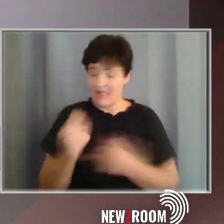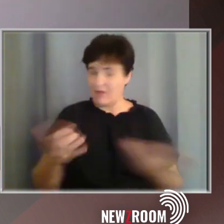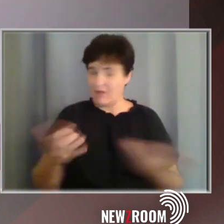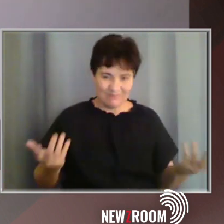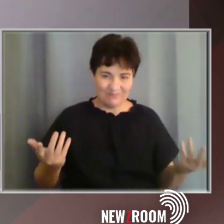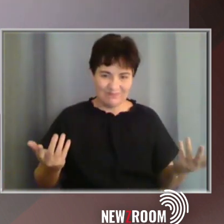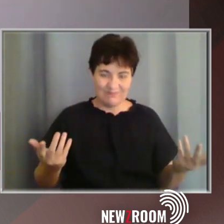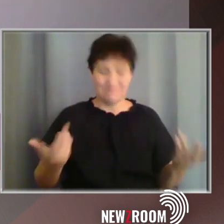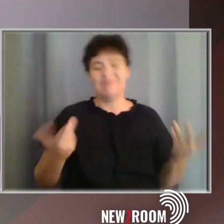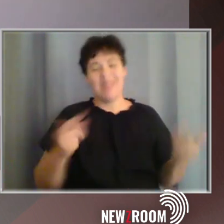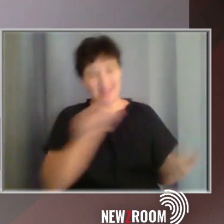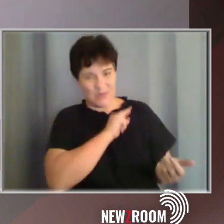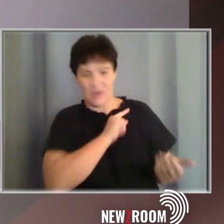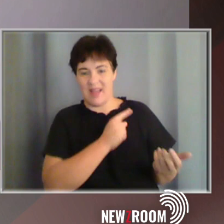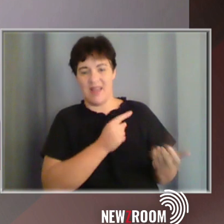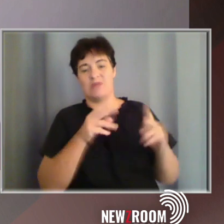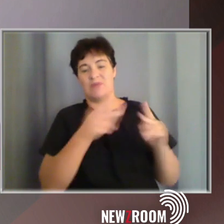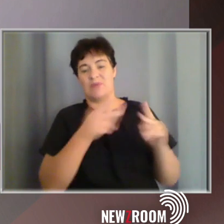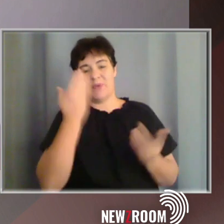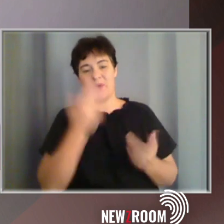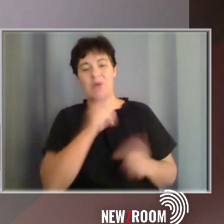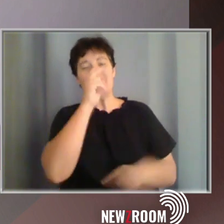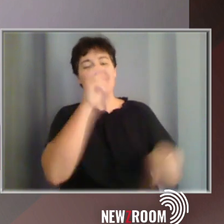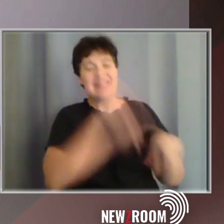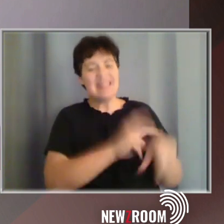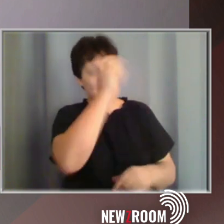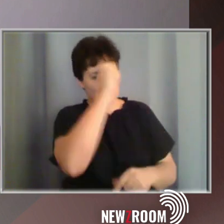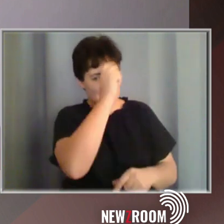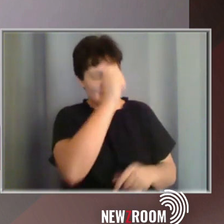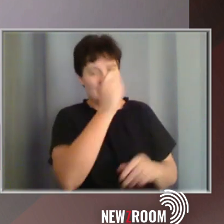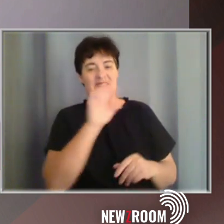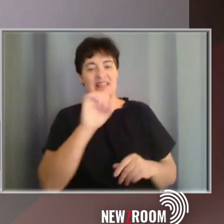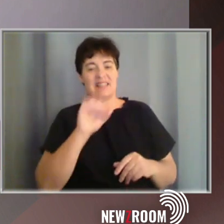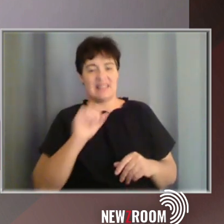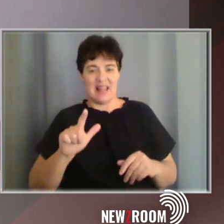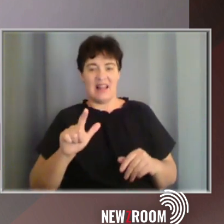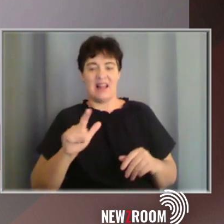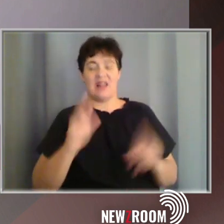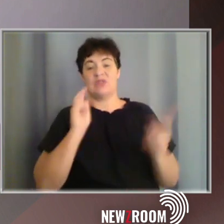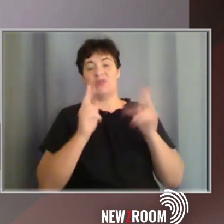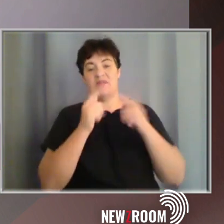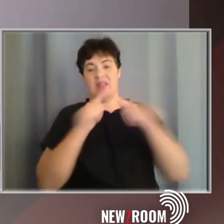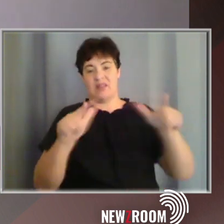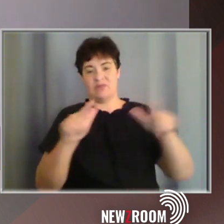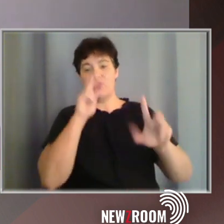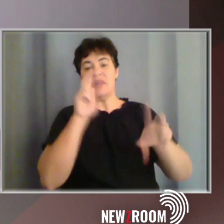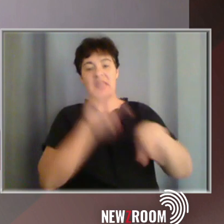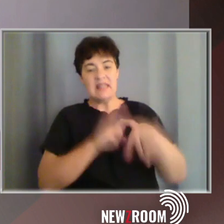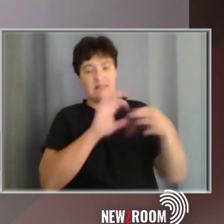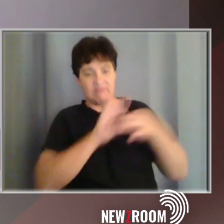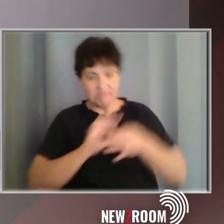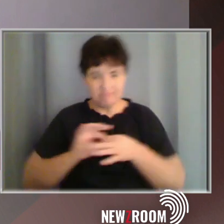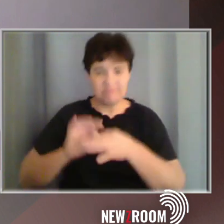know. So again, we need to recognize South African Sign Language as a 12th language. We need to work together. All the department, it's